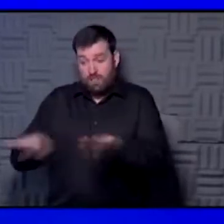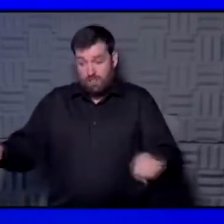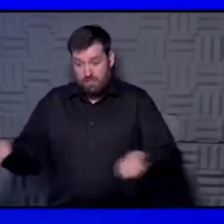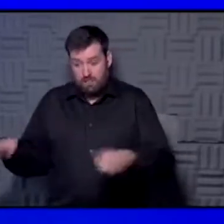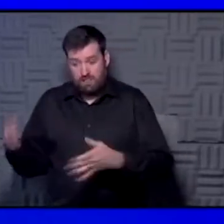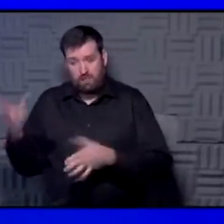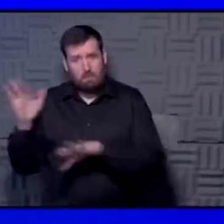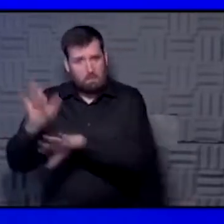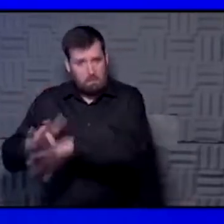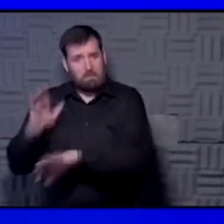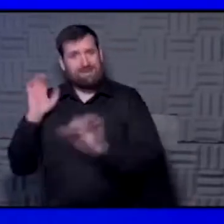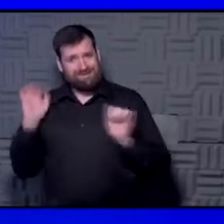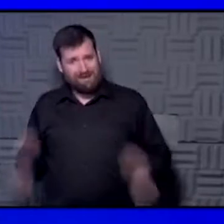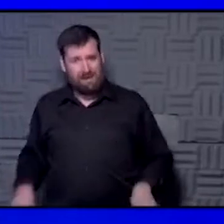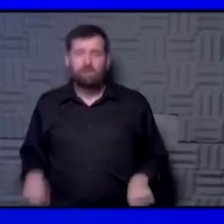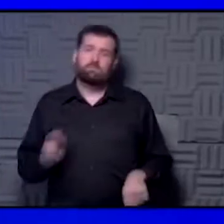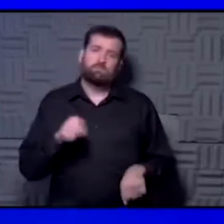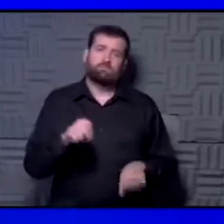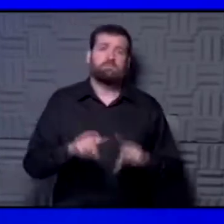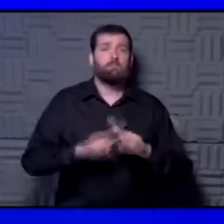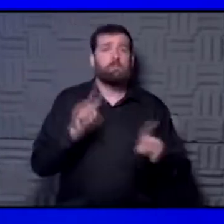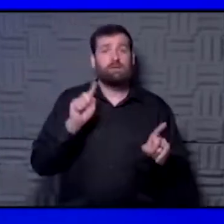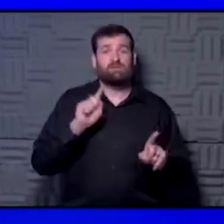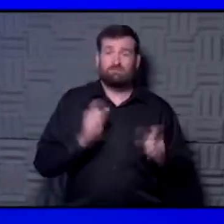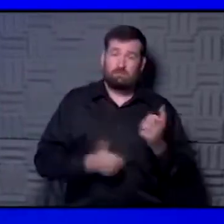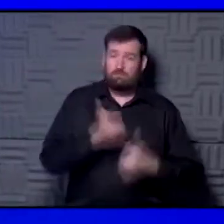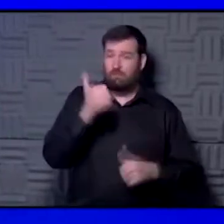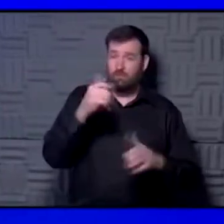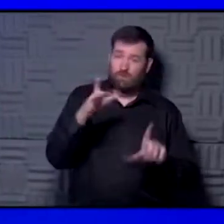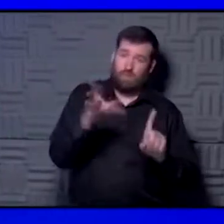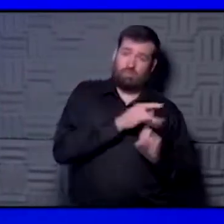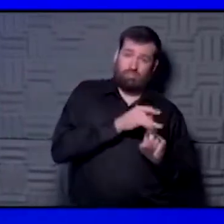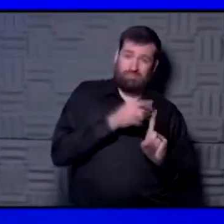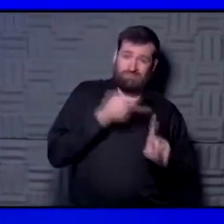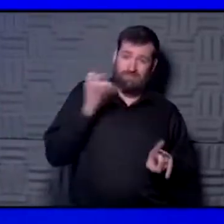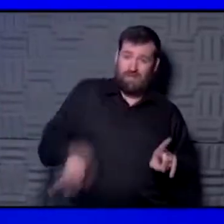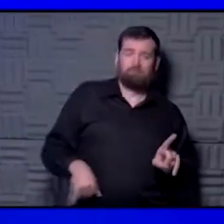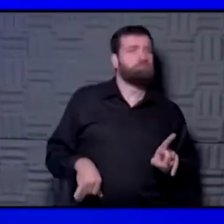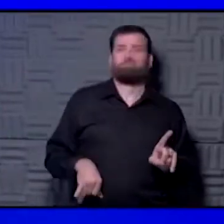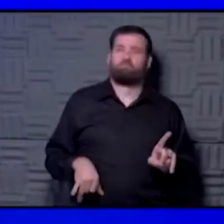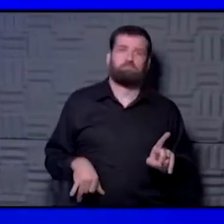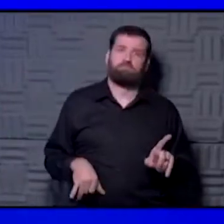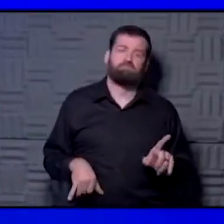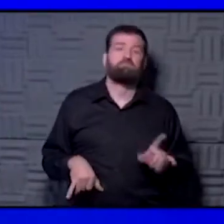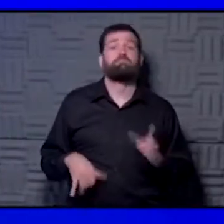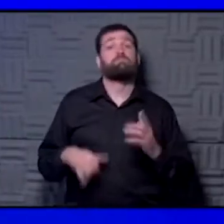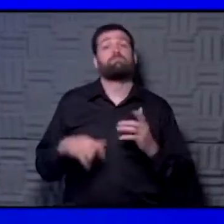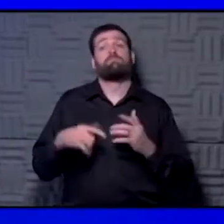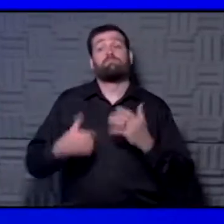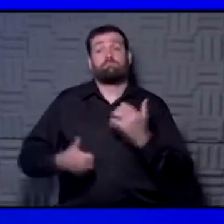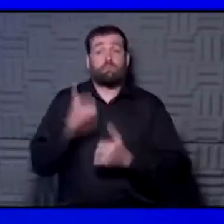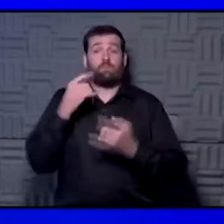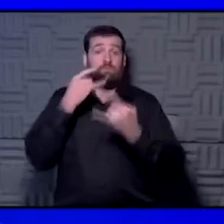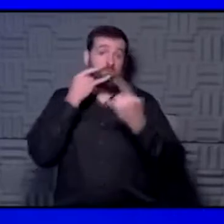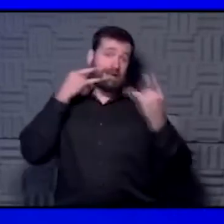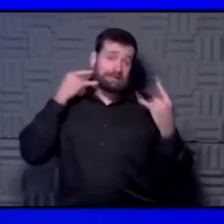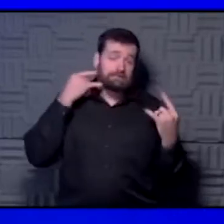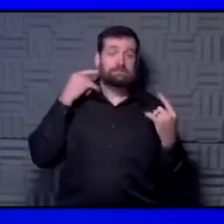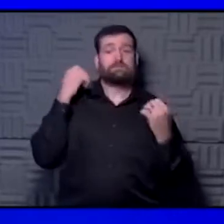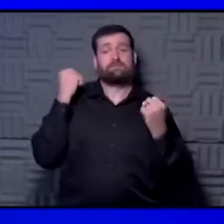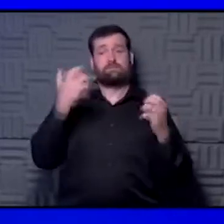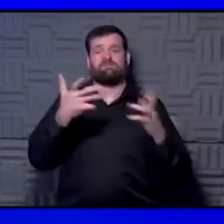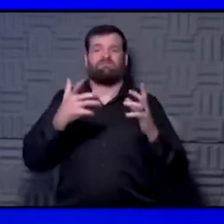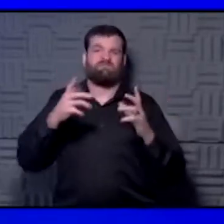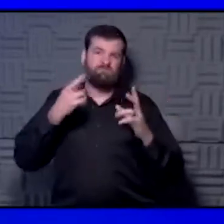way that it's spread? No, it's more of the close contact. And again, hopefully with everybody wearing masks now in a lot of the stores, in